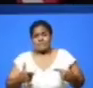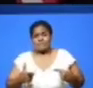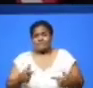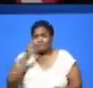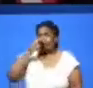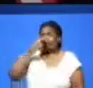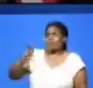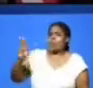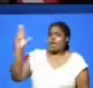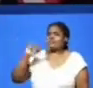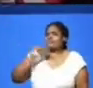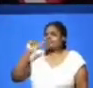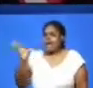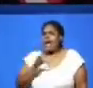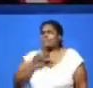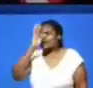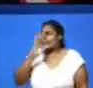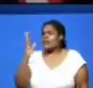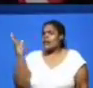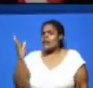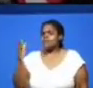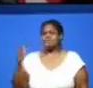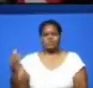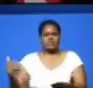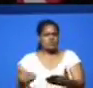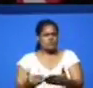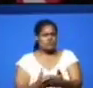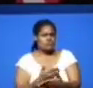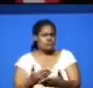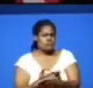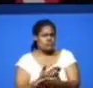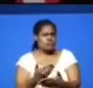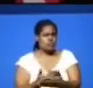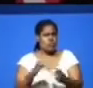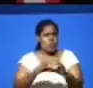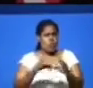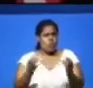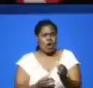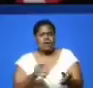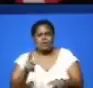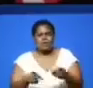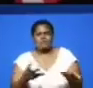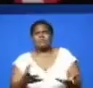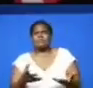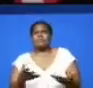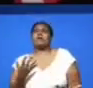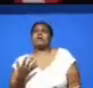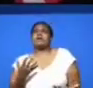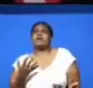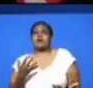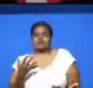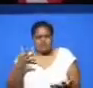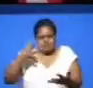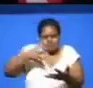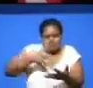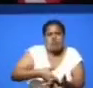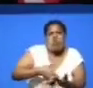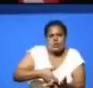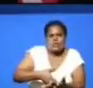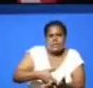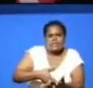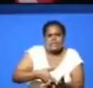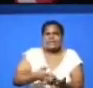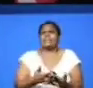Most of modern world is entrenched in barefaced ungodliness. There's